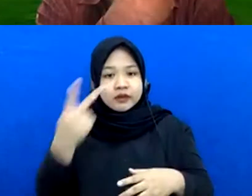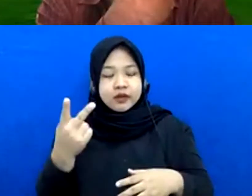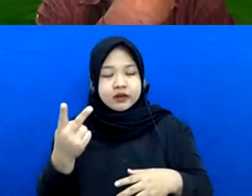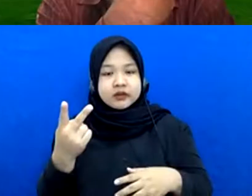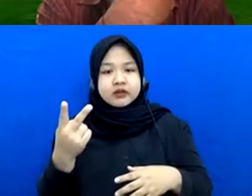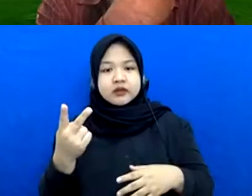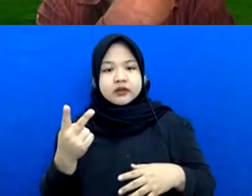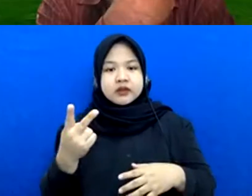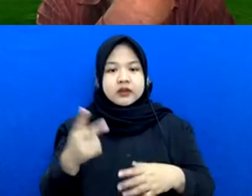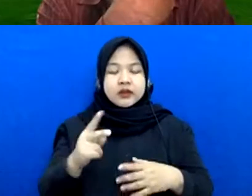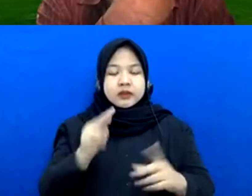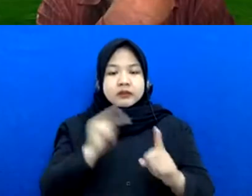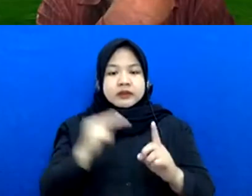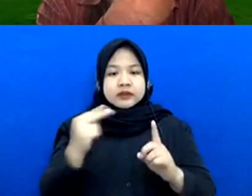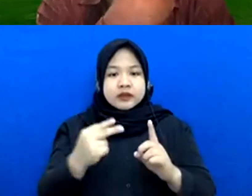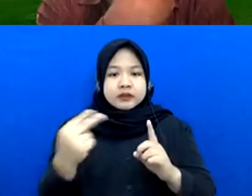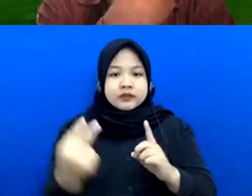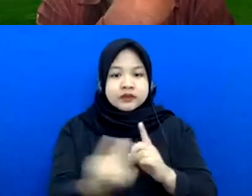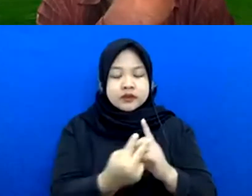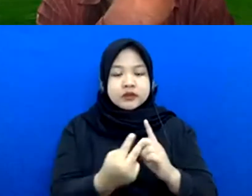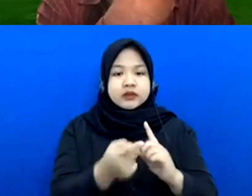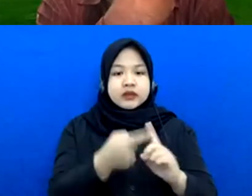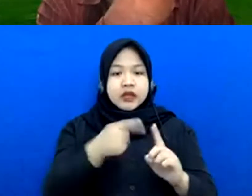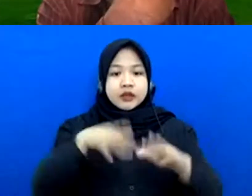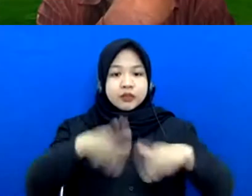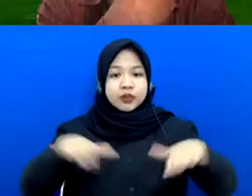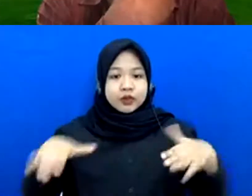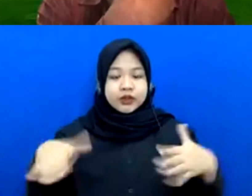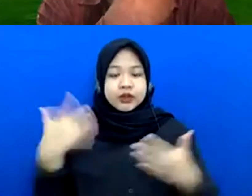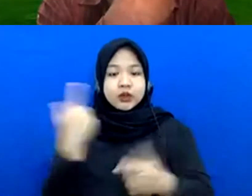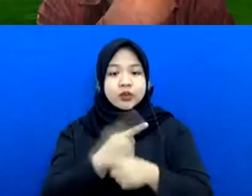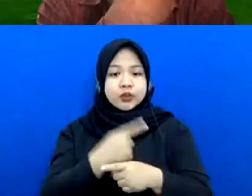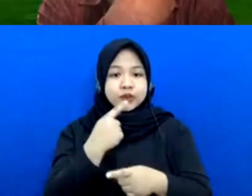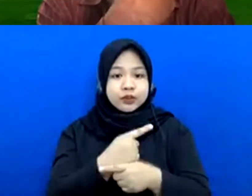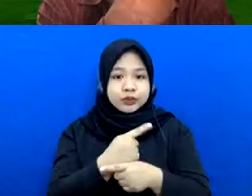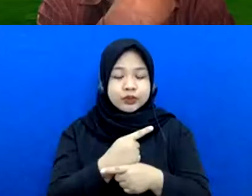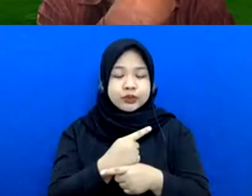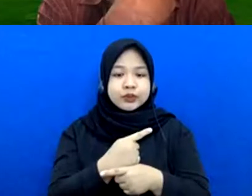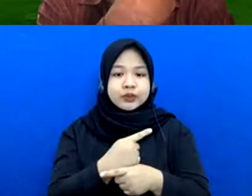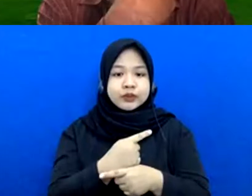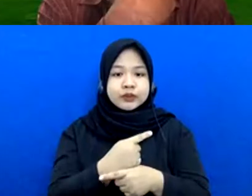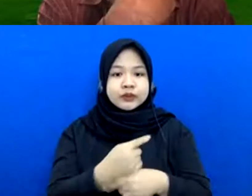that the perception of student and teachers